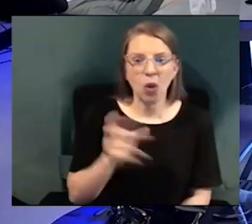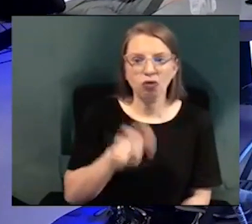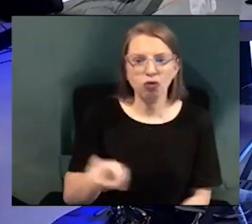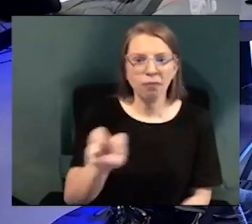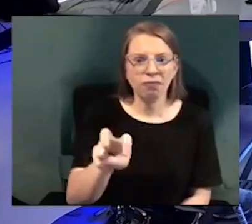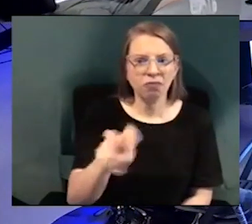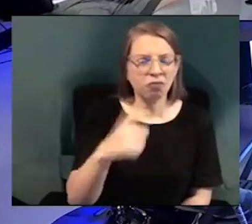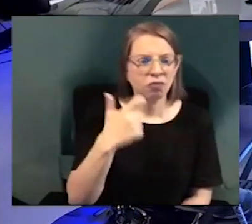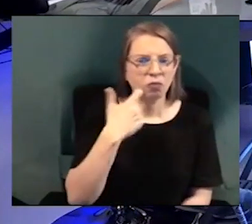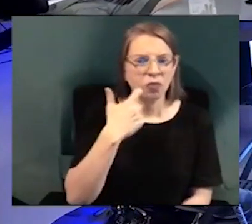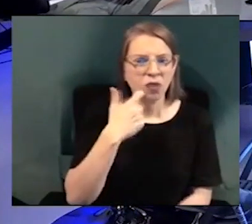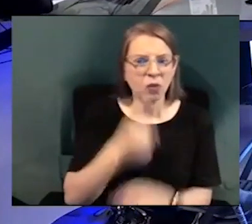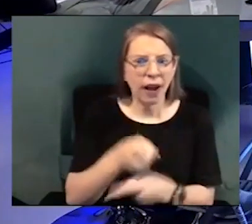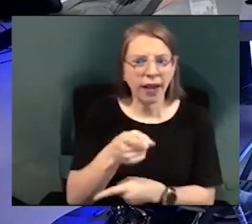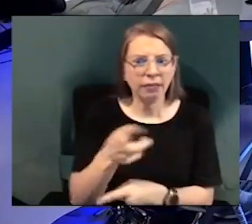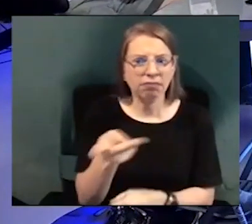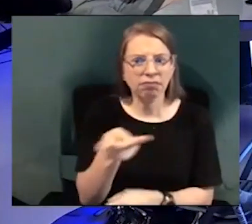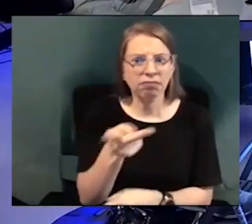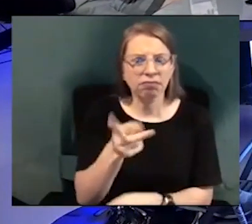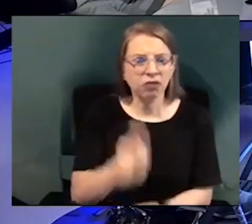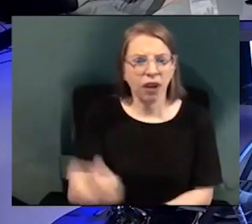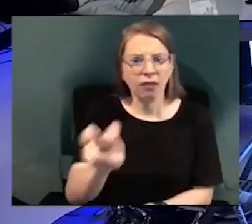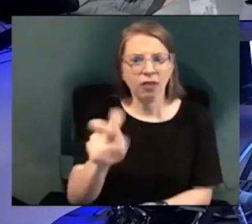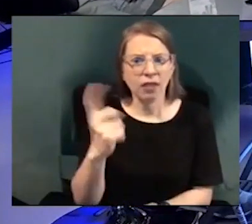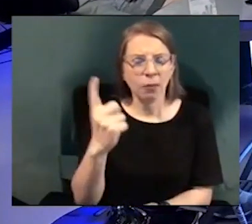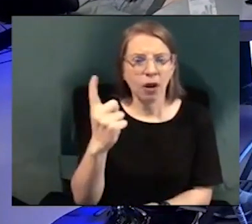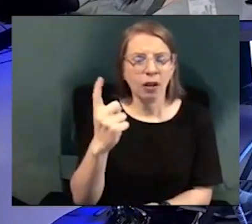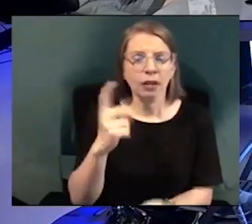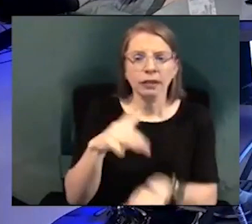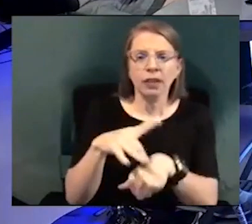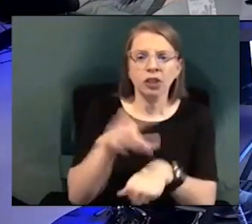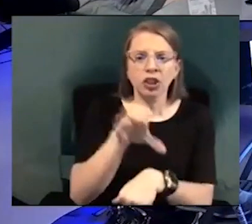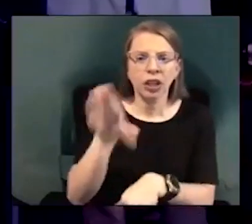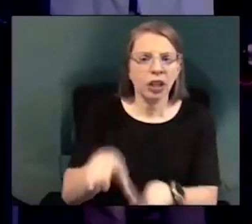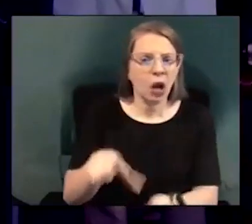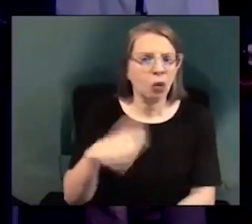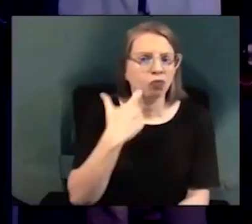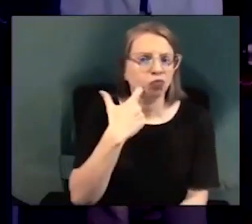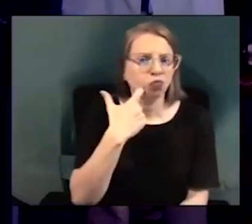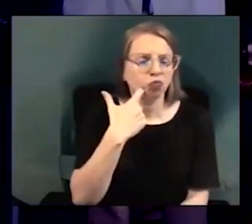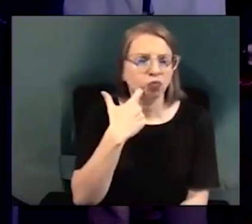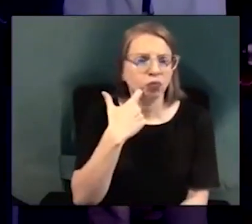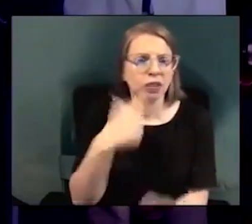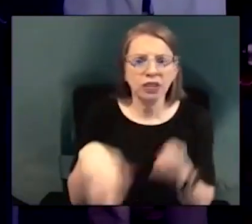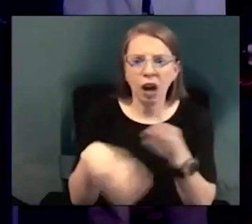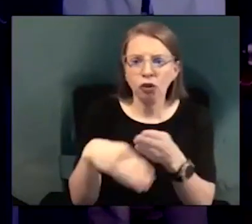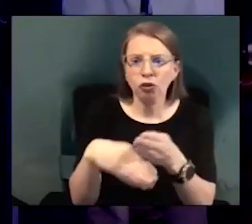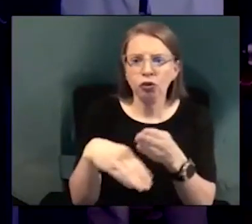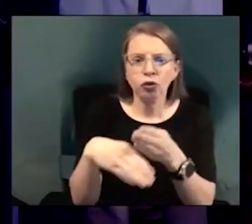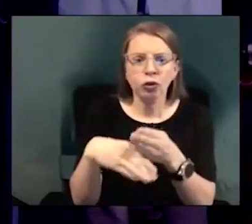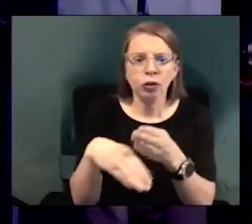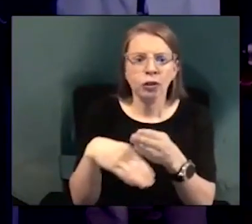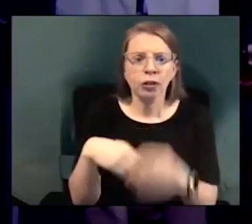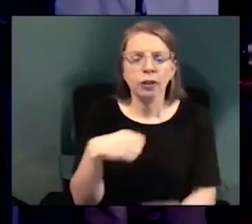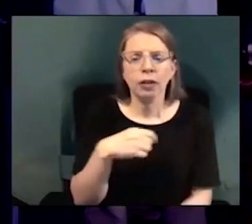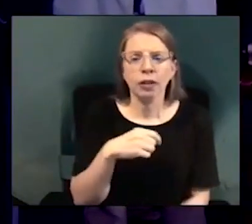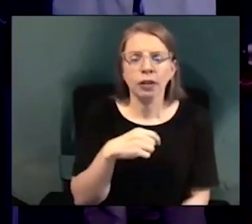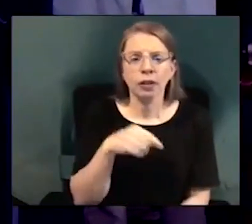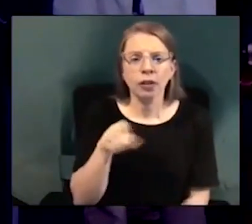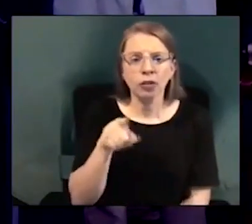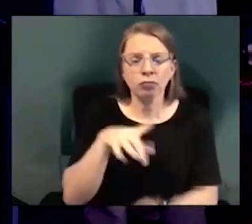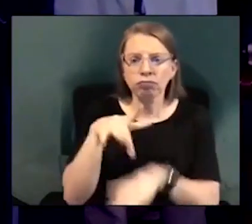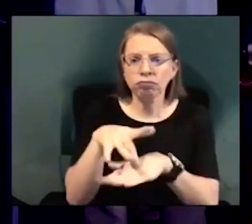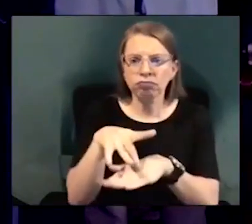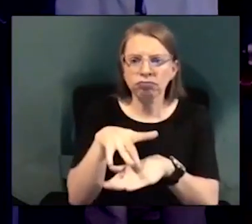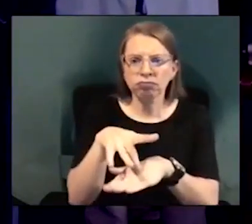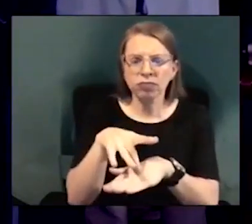someplace? We went to Chicago recently. Yeah. For soccer and saw my Didn't you parents. go and you went to the